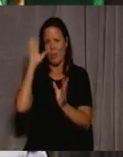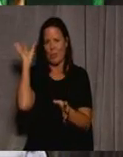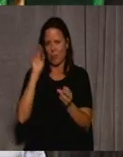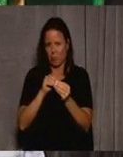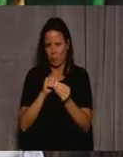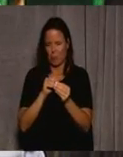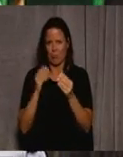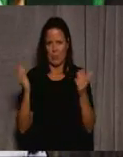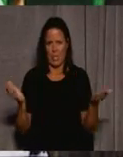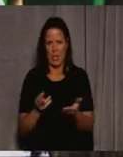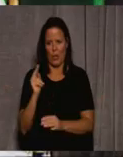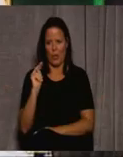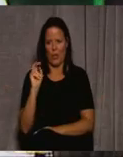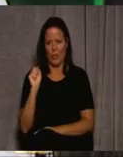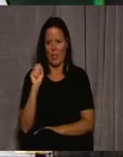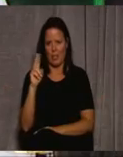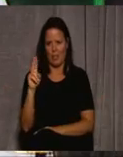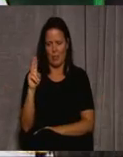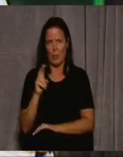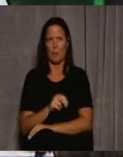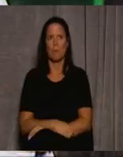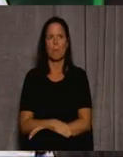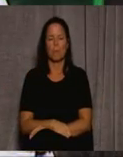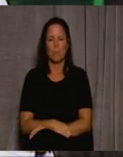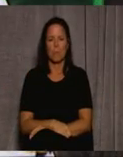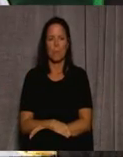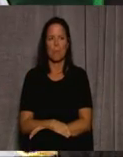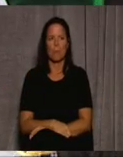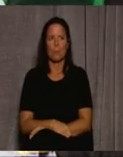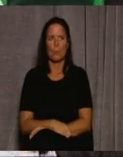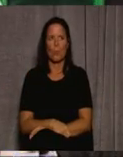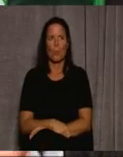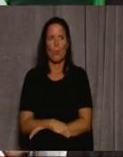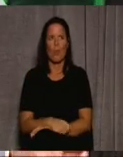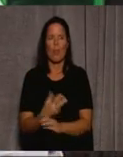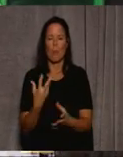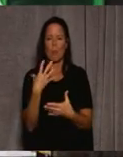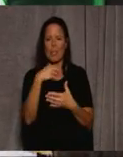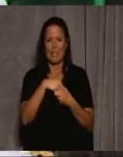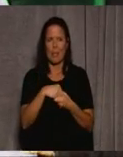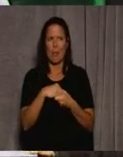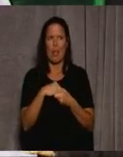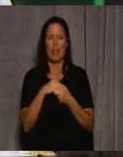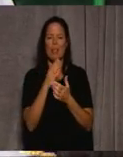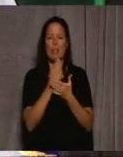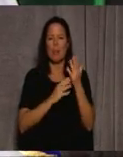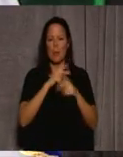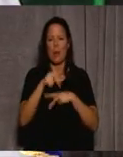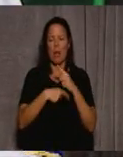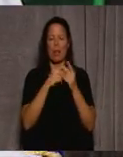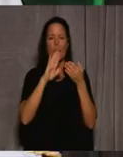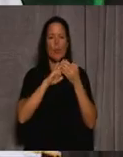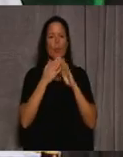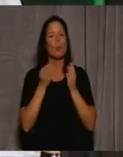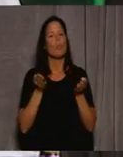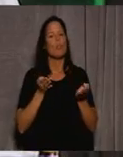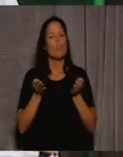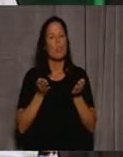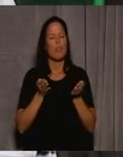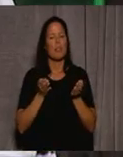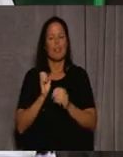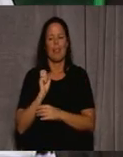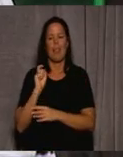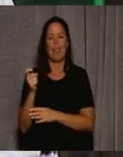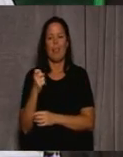at Nova Southeastern University, have participated in some type of community service in giving